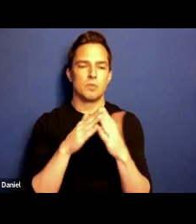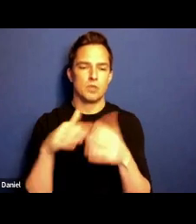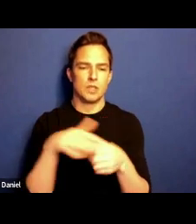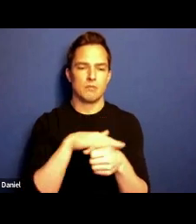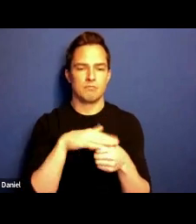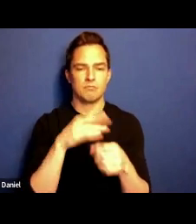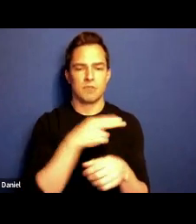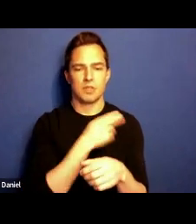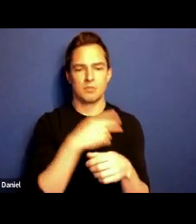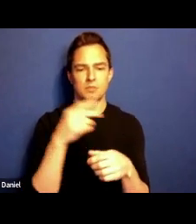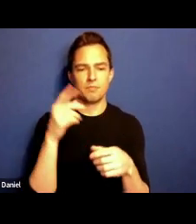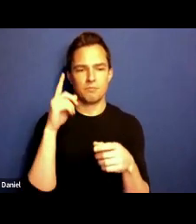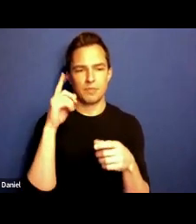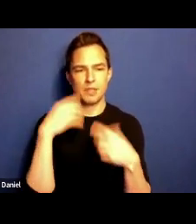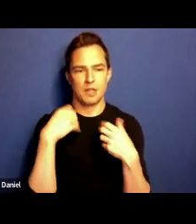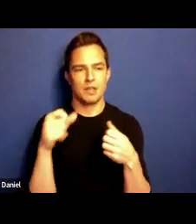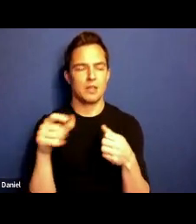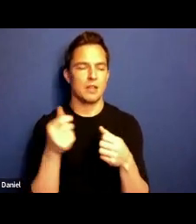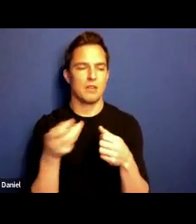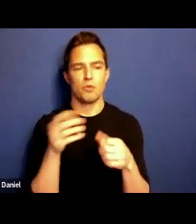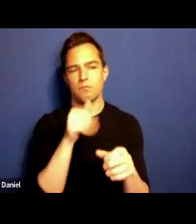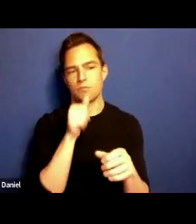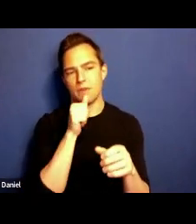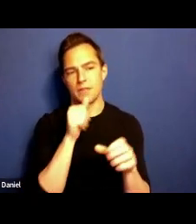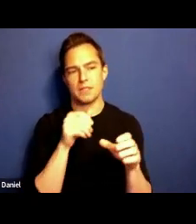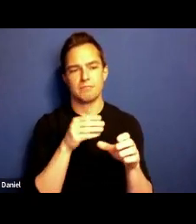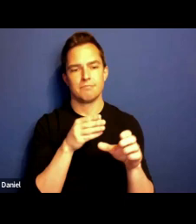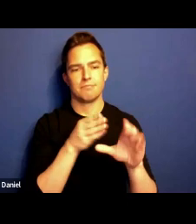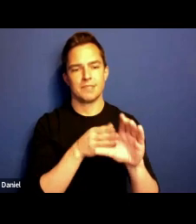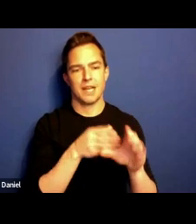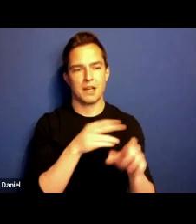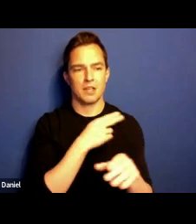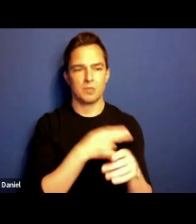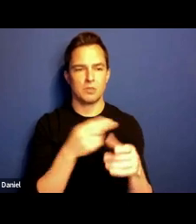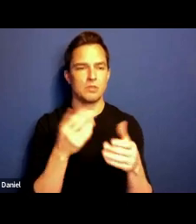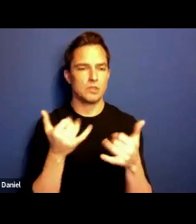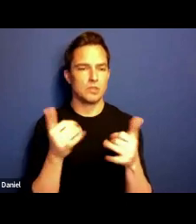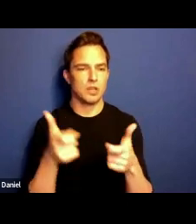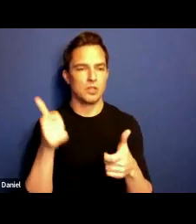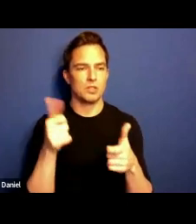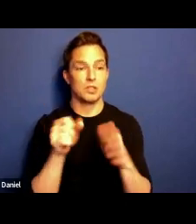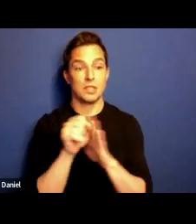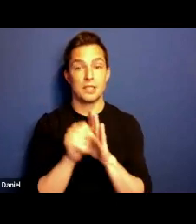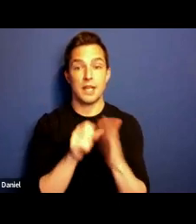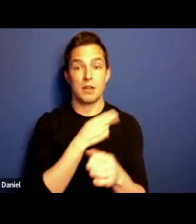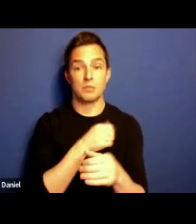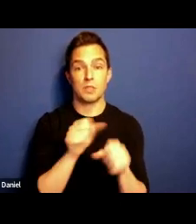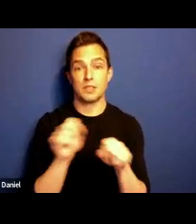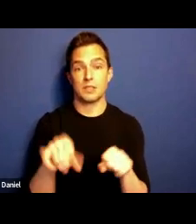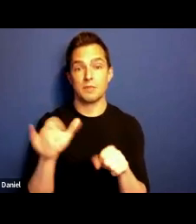hospitals had a few, but private psychiatric hospitals were still larger. So that the state hospital system was the fourth